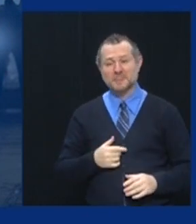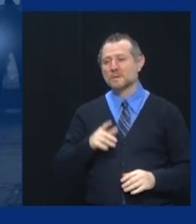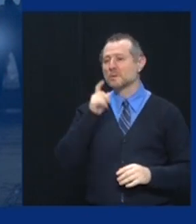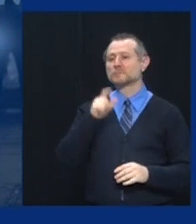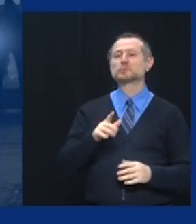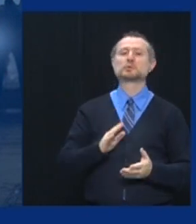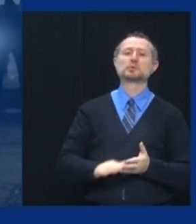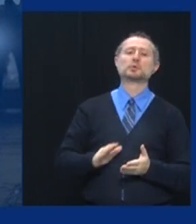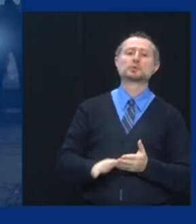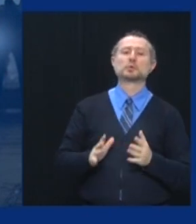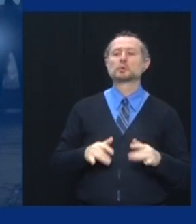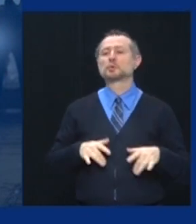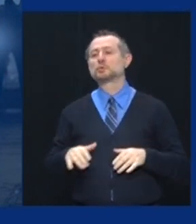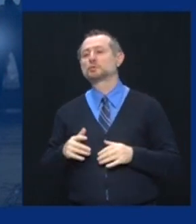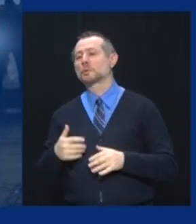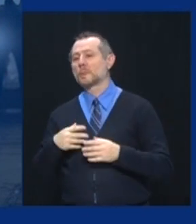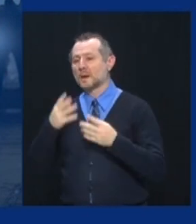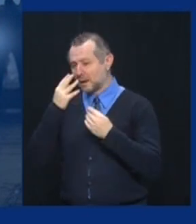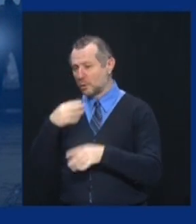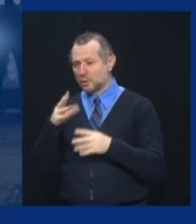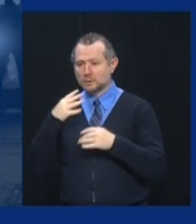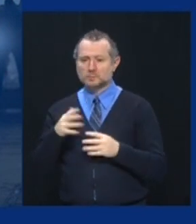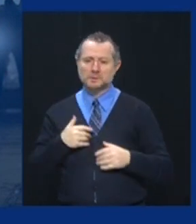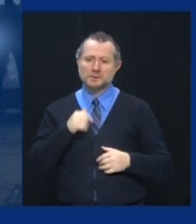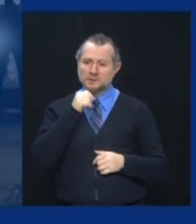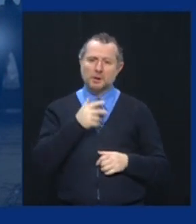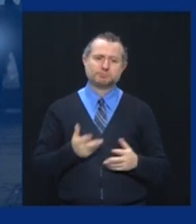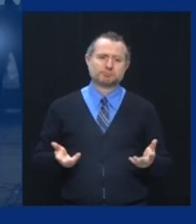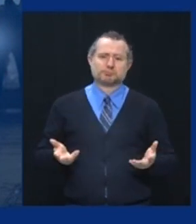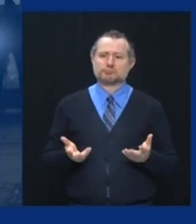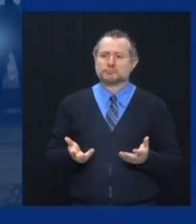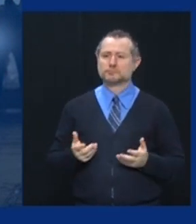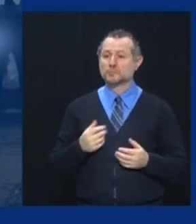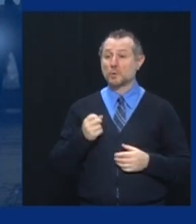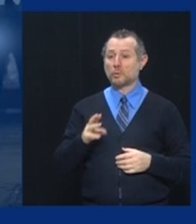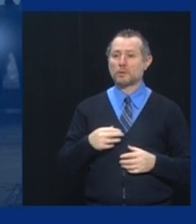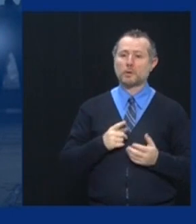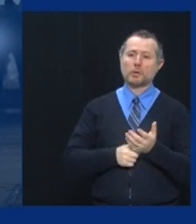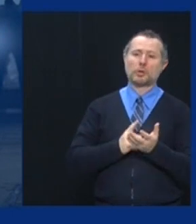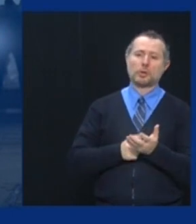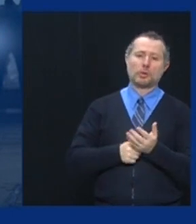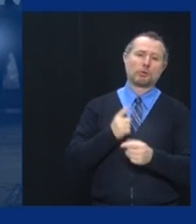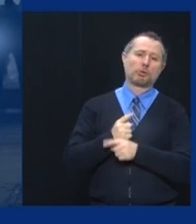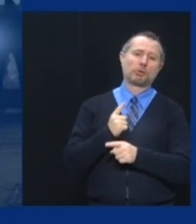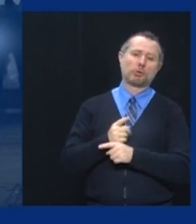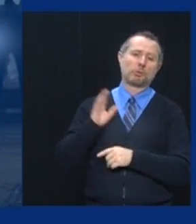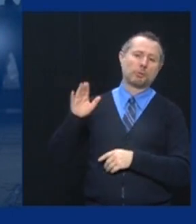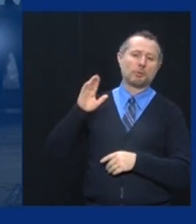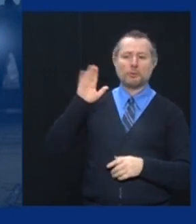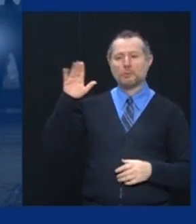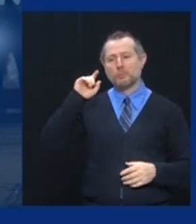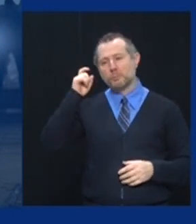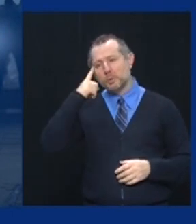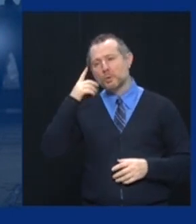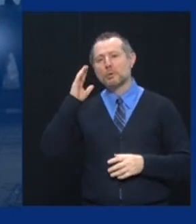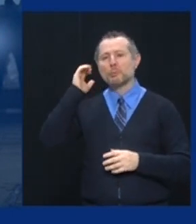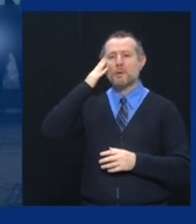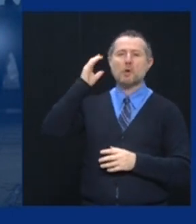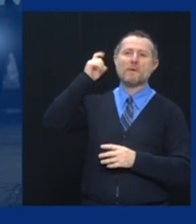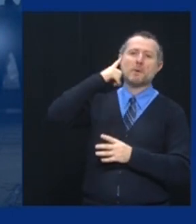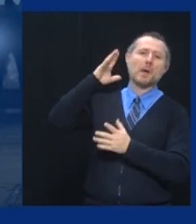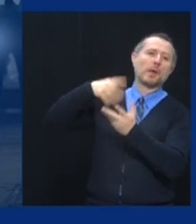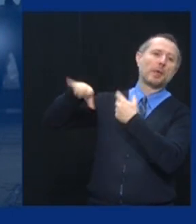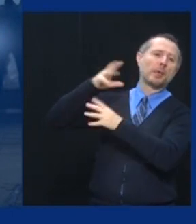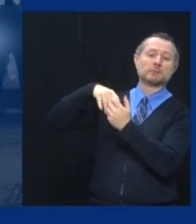and apathy and bureaucracy. Why do we not have